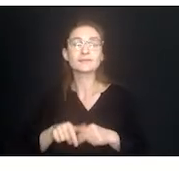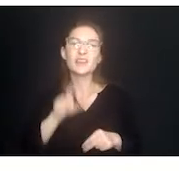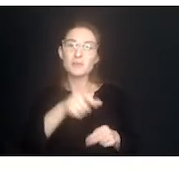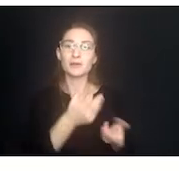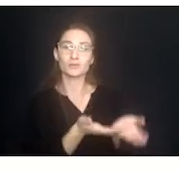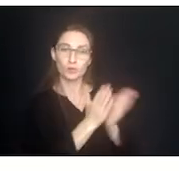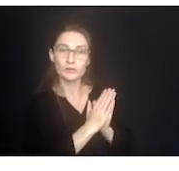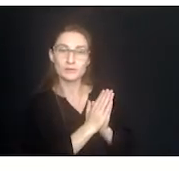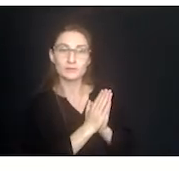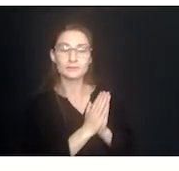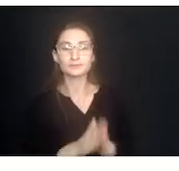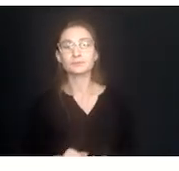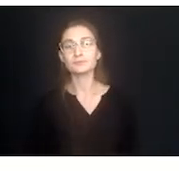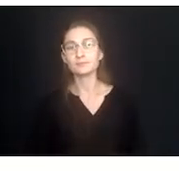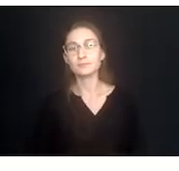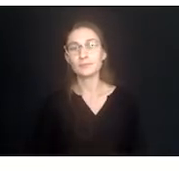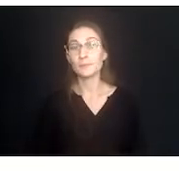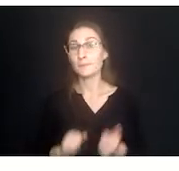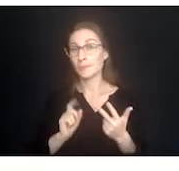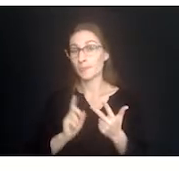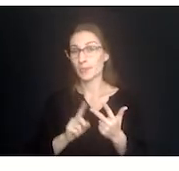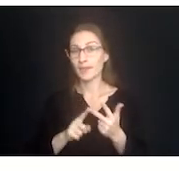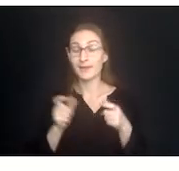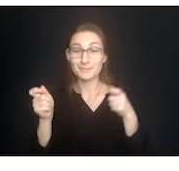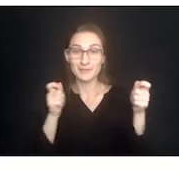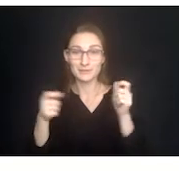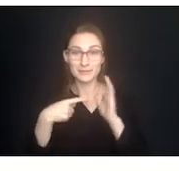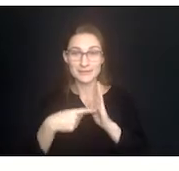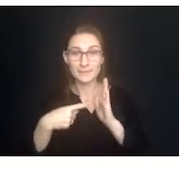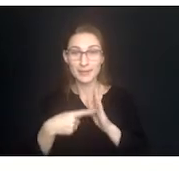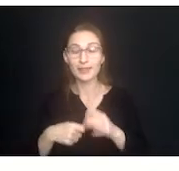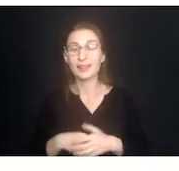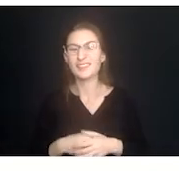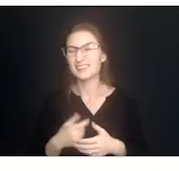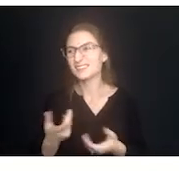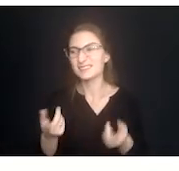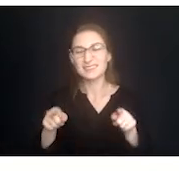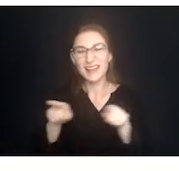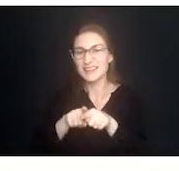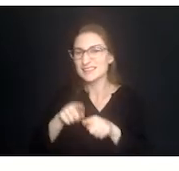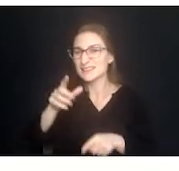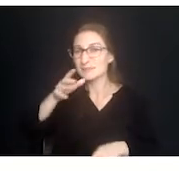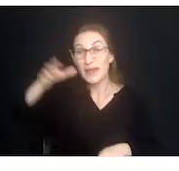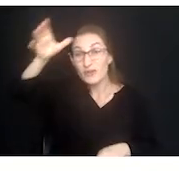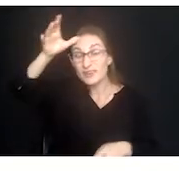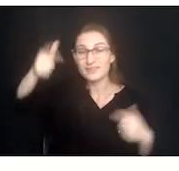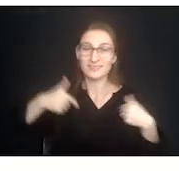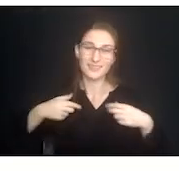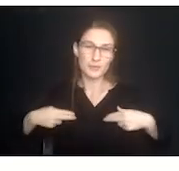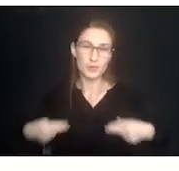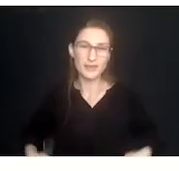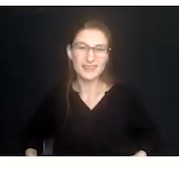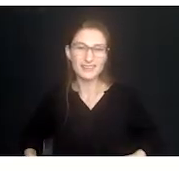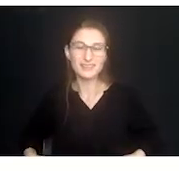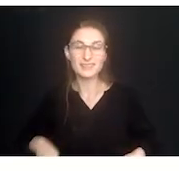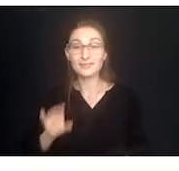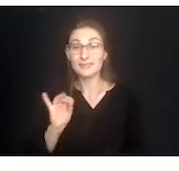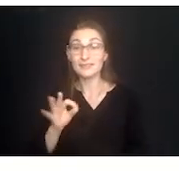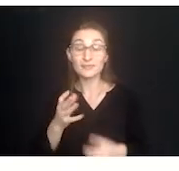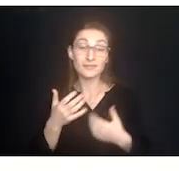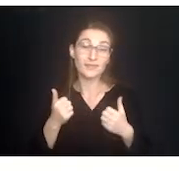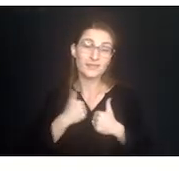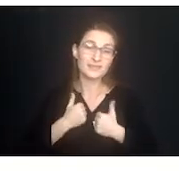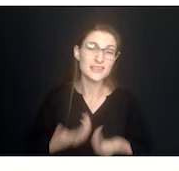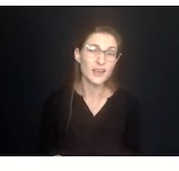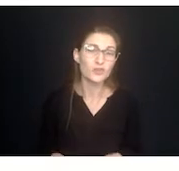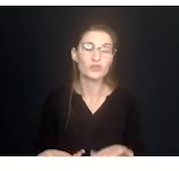for management strategies example, I have to say, of course, guys, I'm human, and like any other parent or